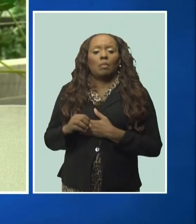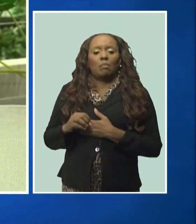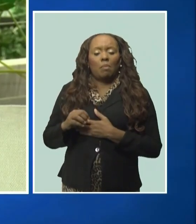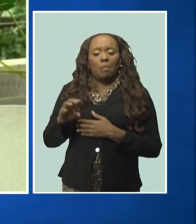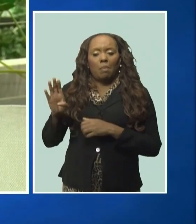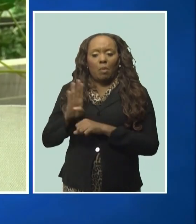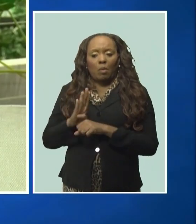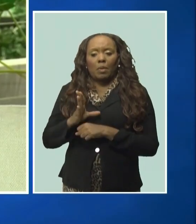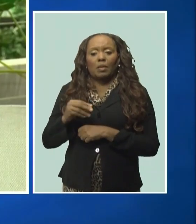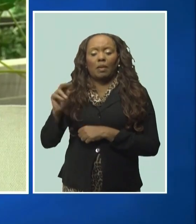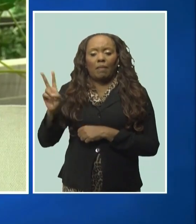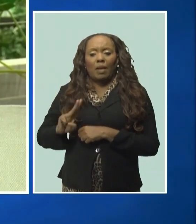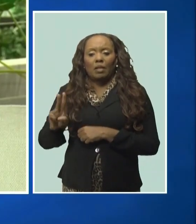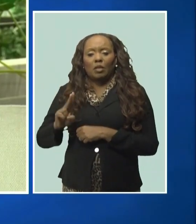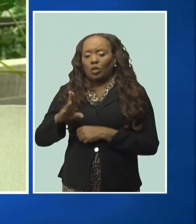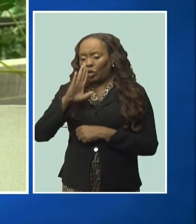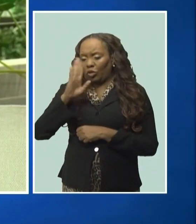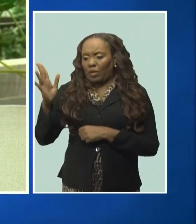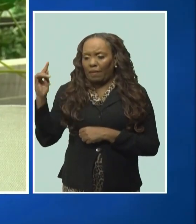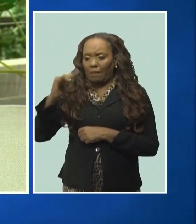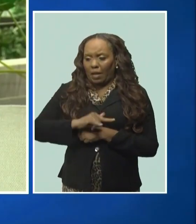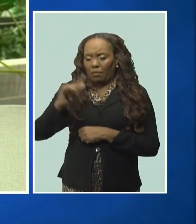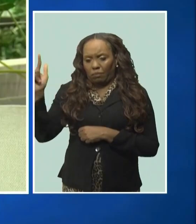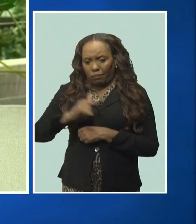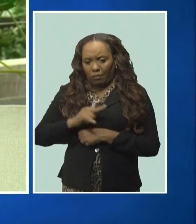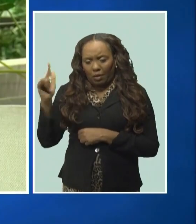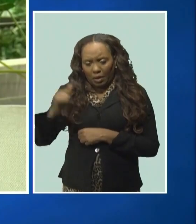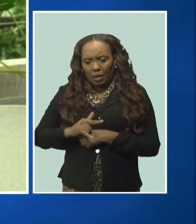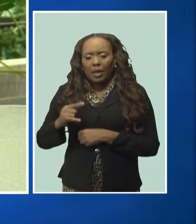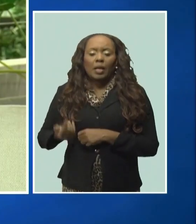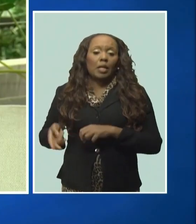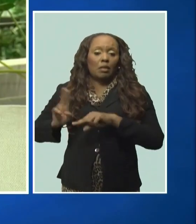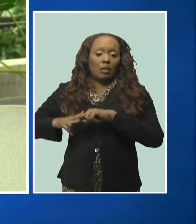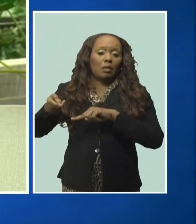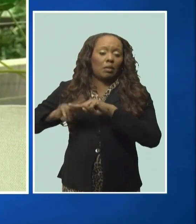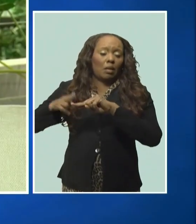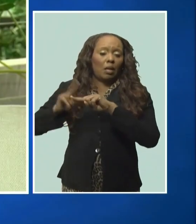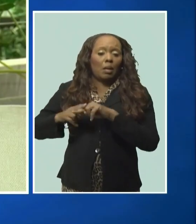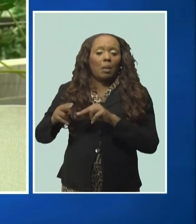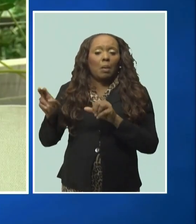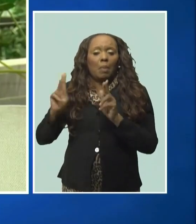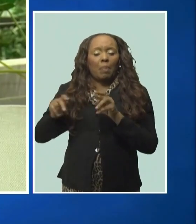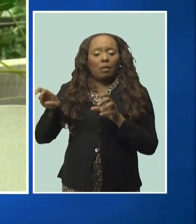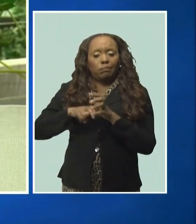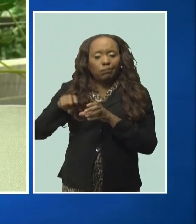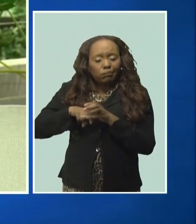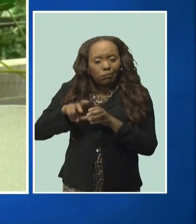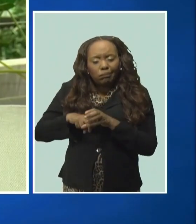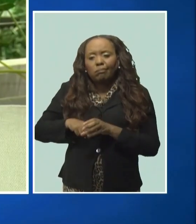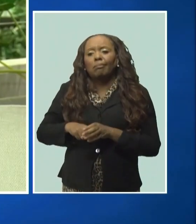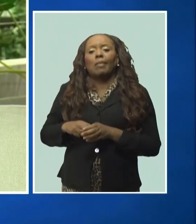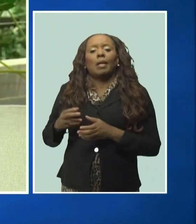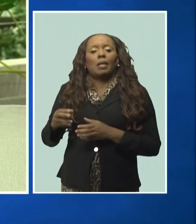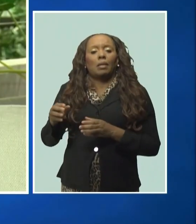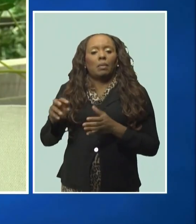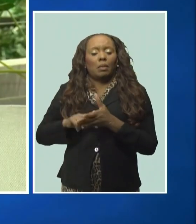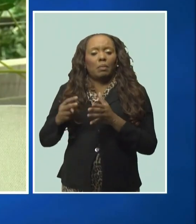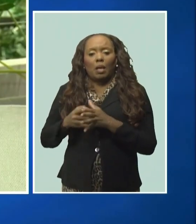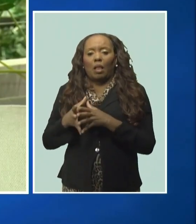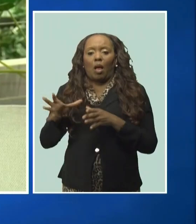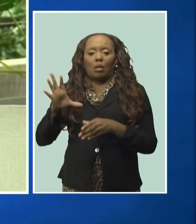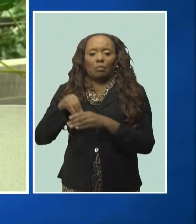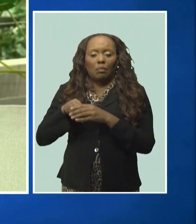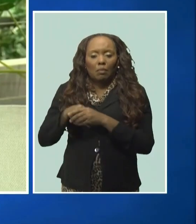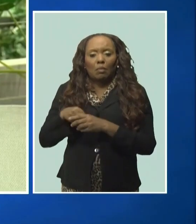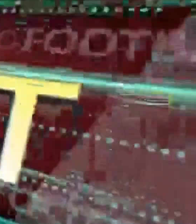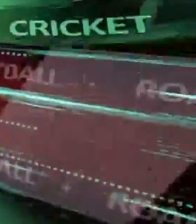by 174%. And so that meant that we put a large amount of money within the tourism industry, within the